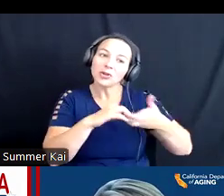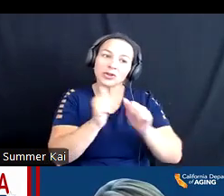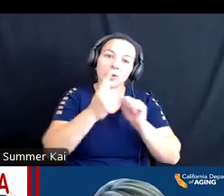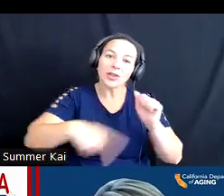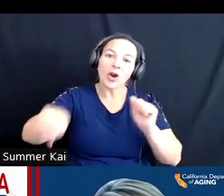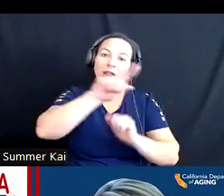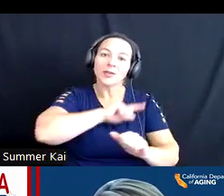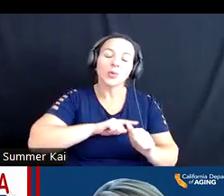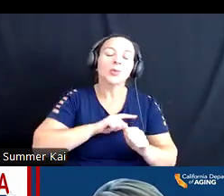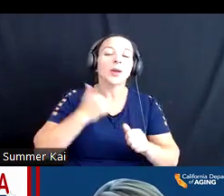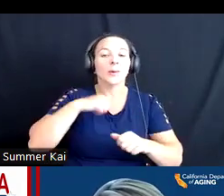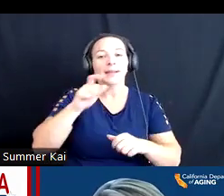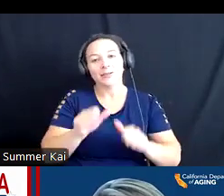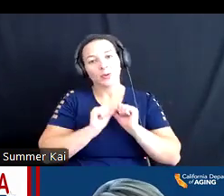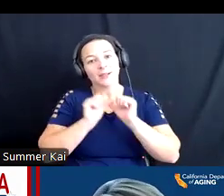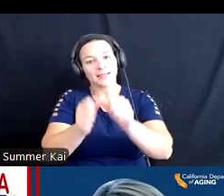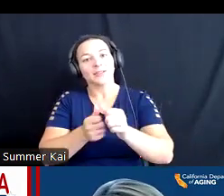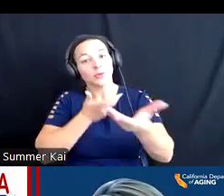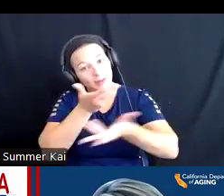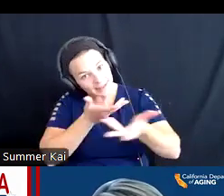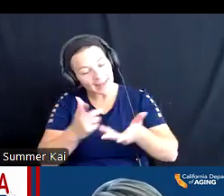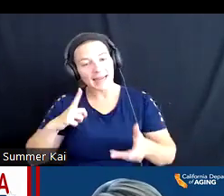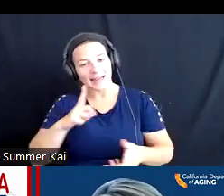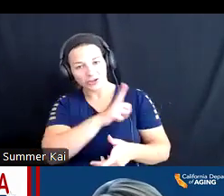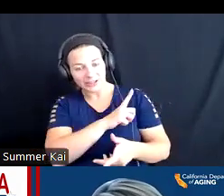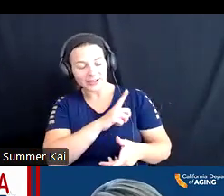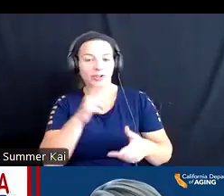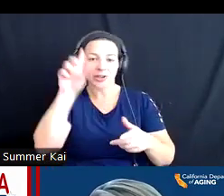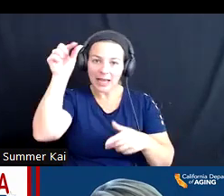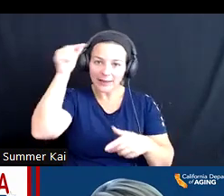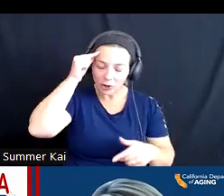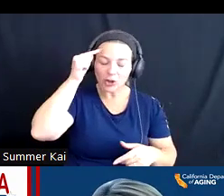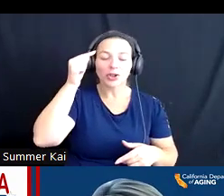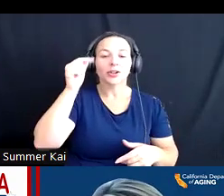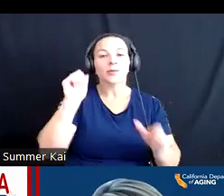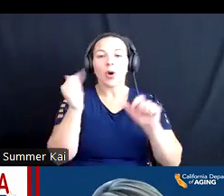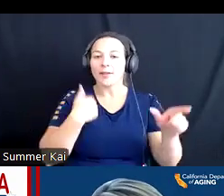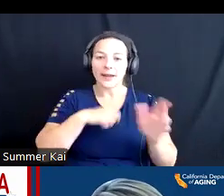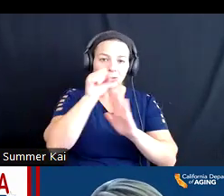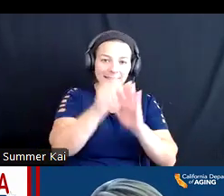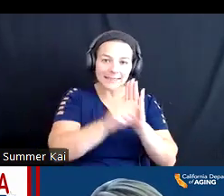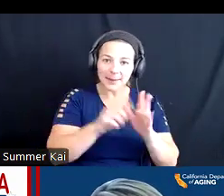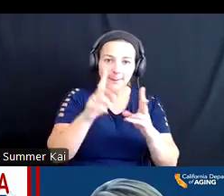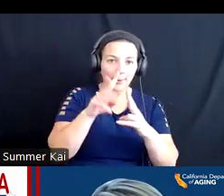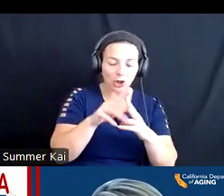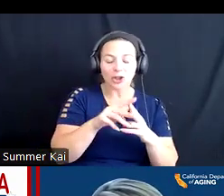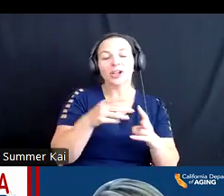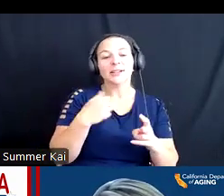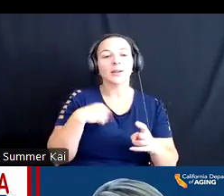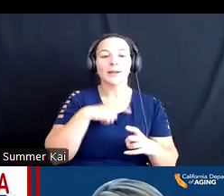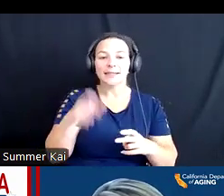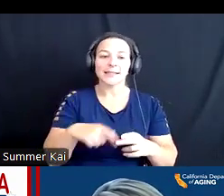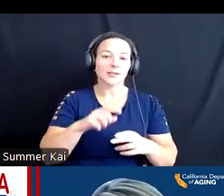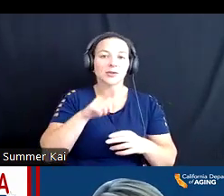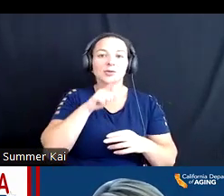get continue to engage the legislature, the governor, all of our state partners as we do, and we have to double